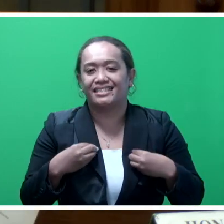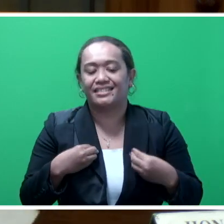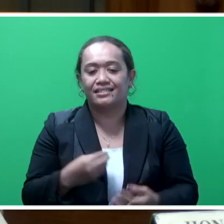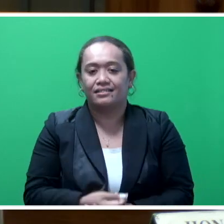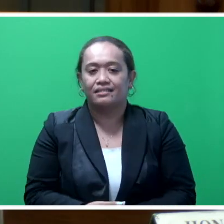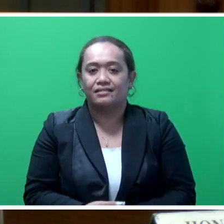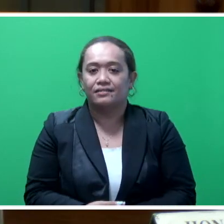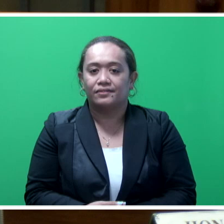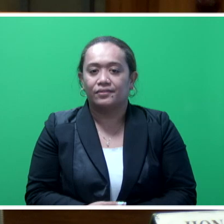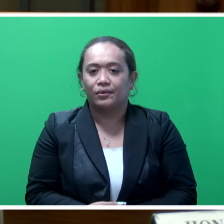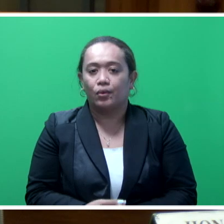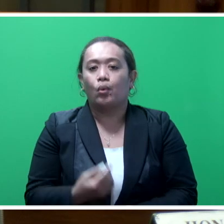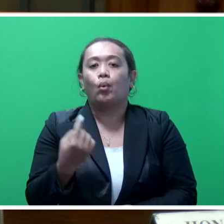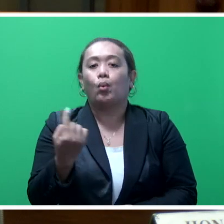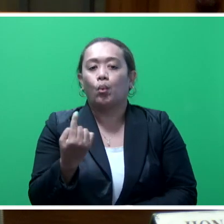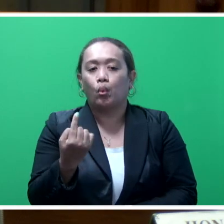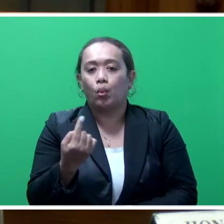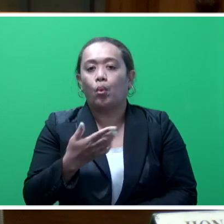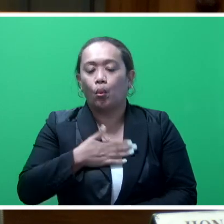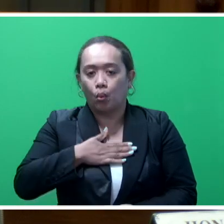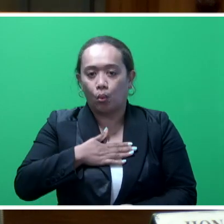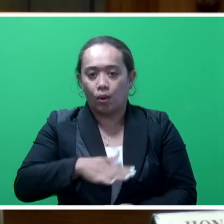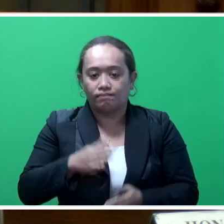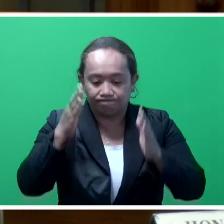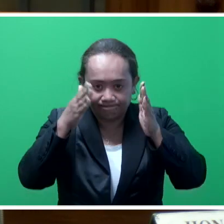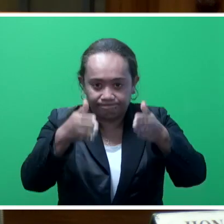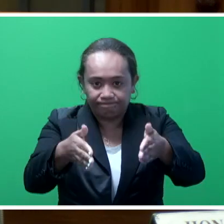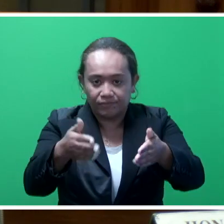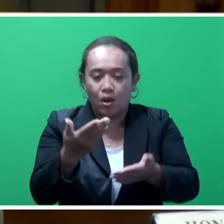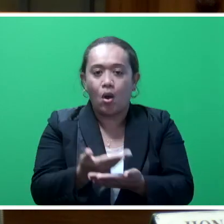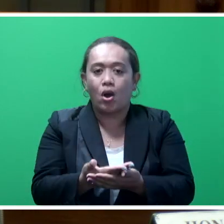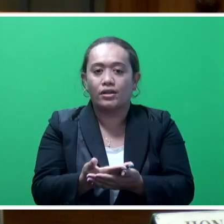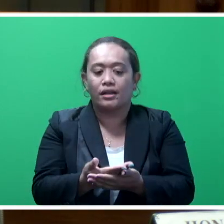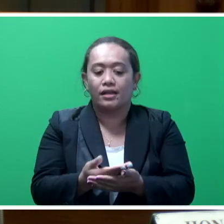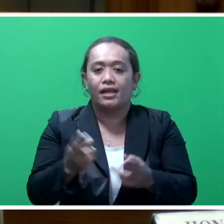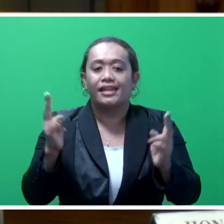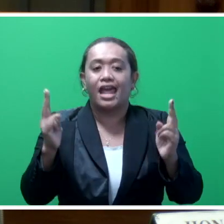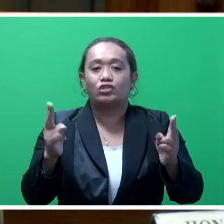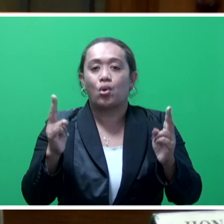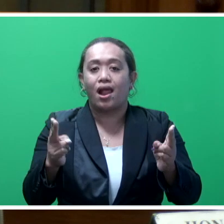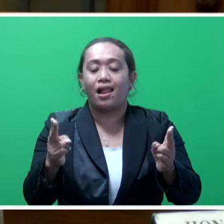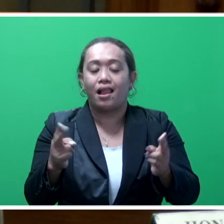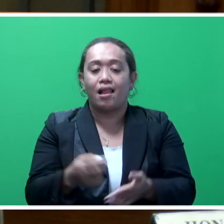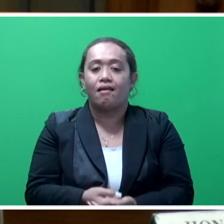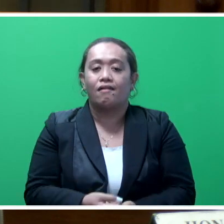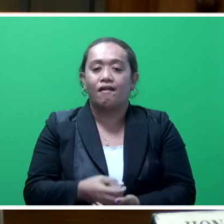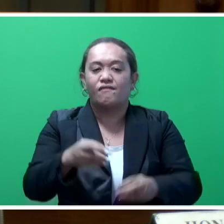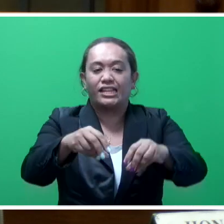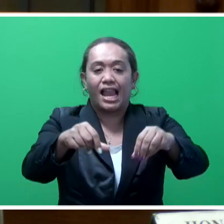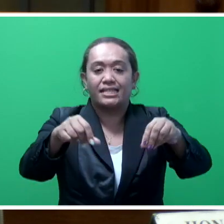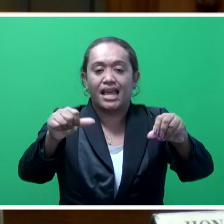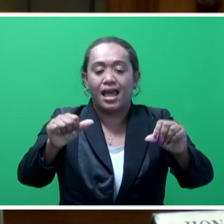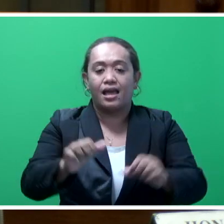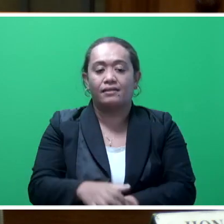solely relying on organic fertilizer to undertake agricultural activities. I give you